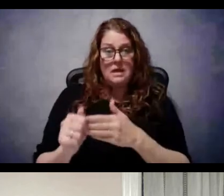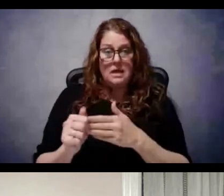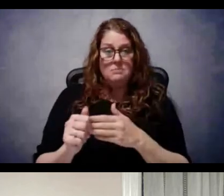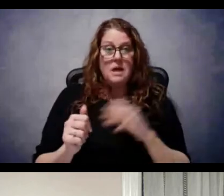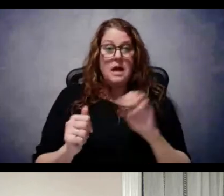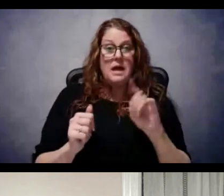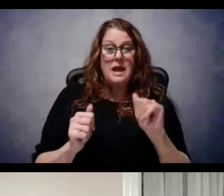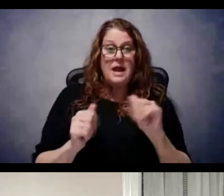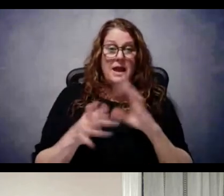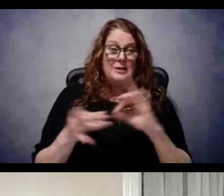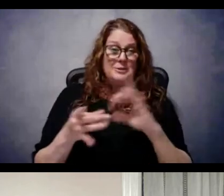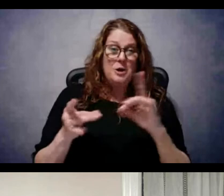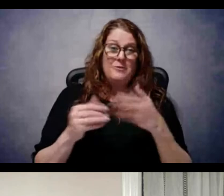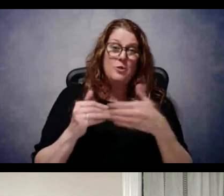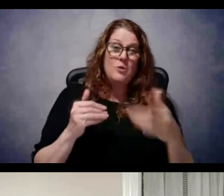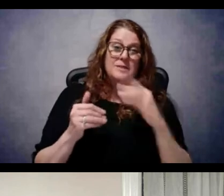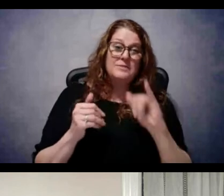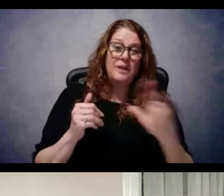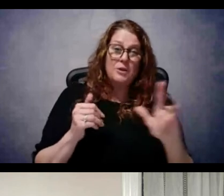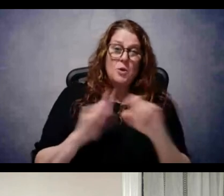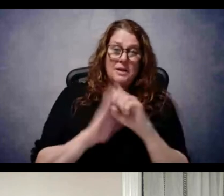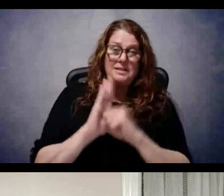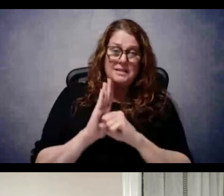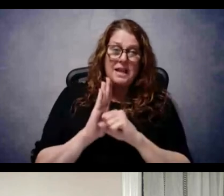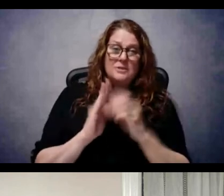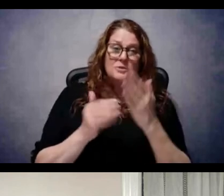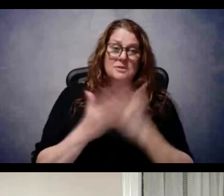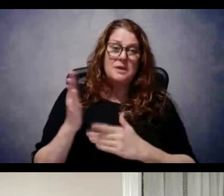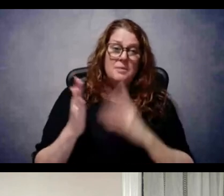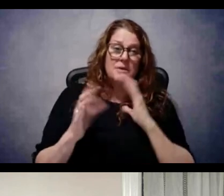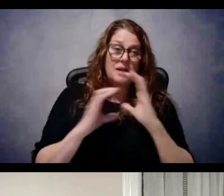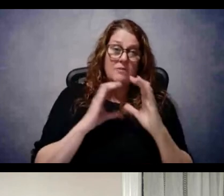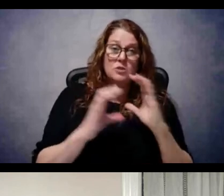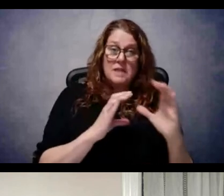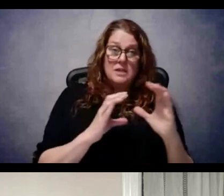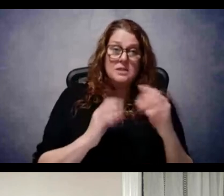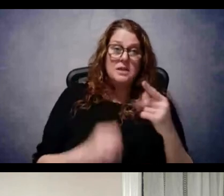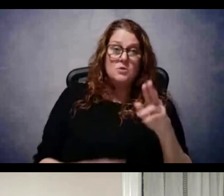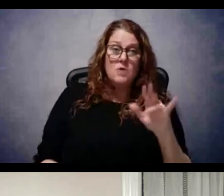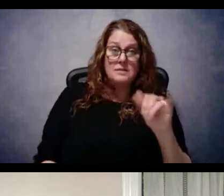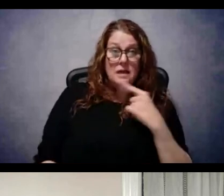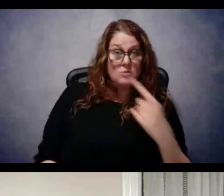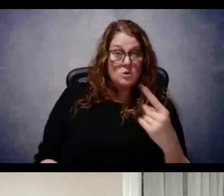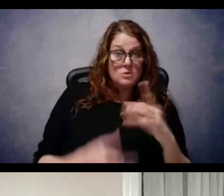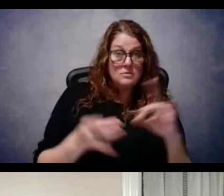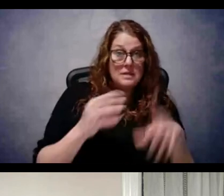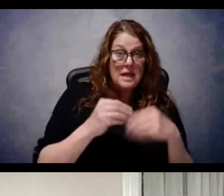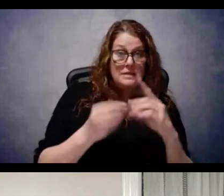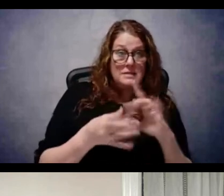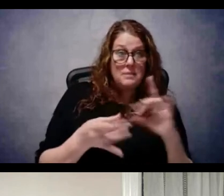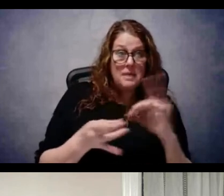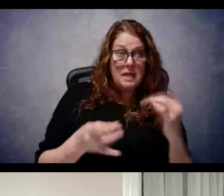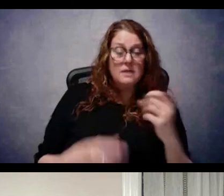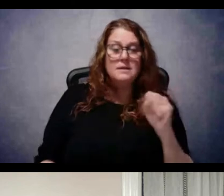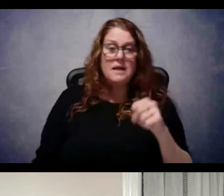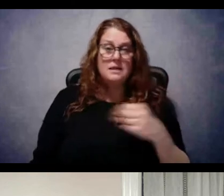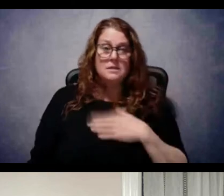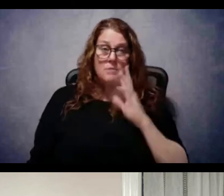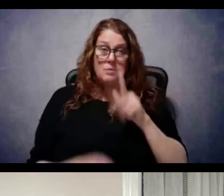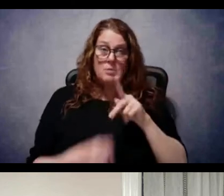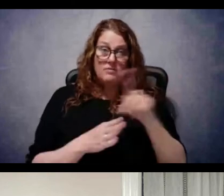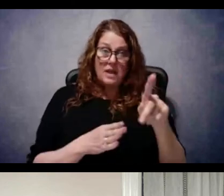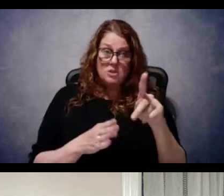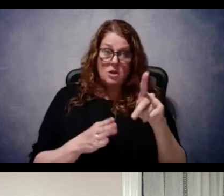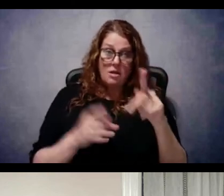rest of Illinois state laws to some other conversation. Graciela, were you about to say something? Yeah, so in my professional